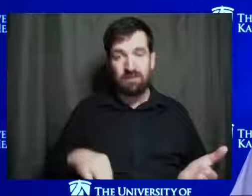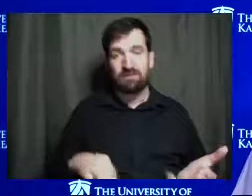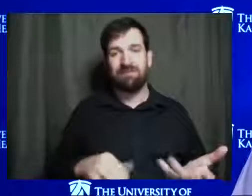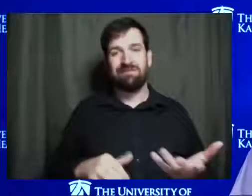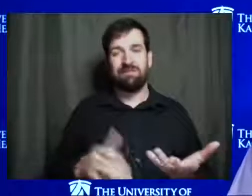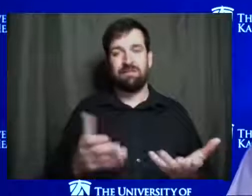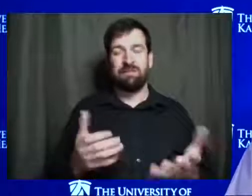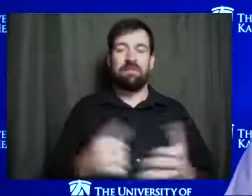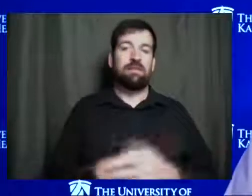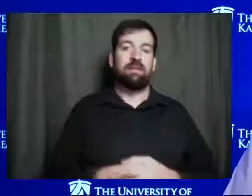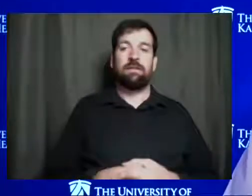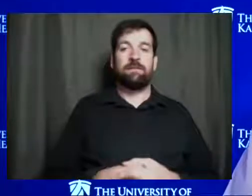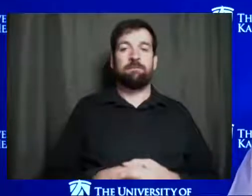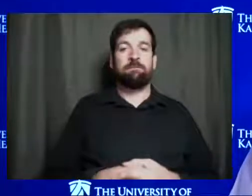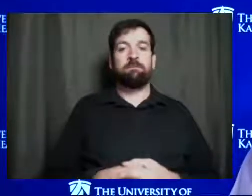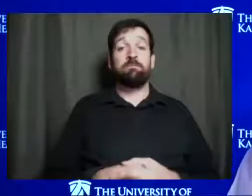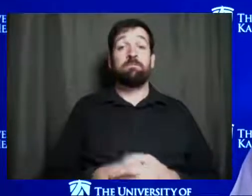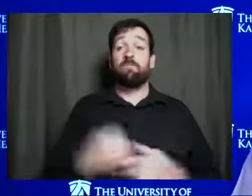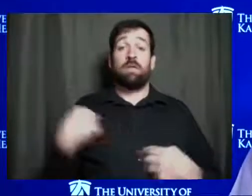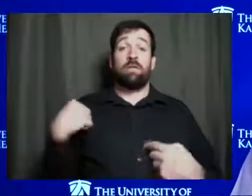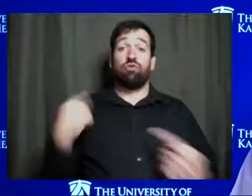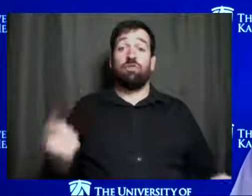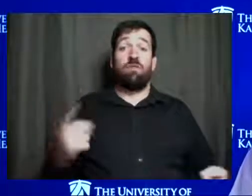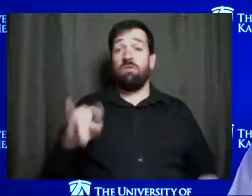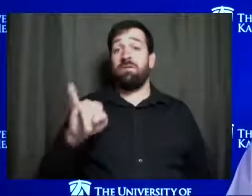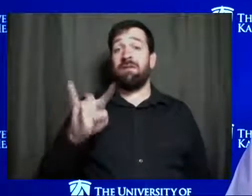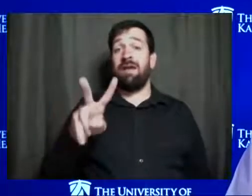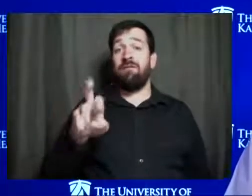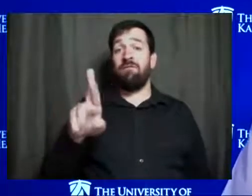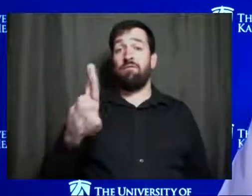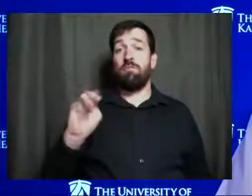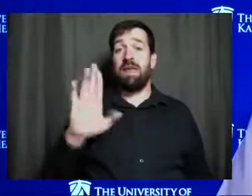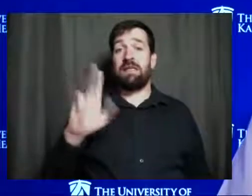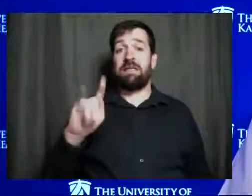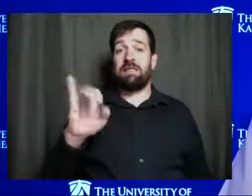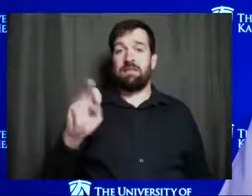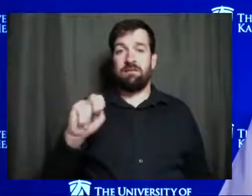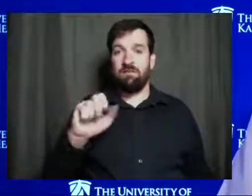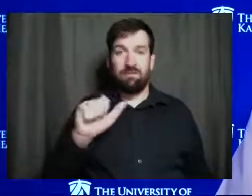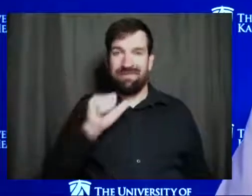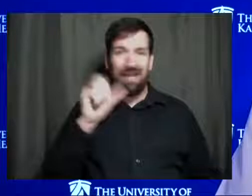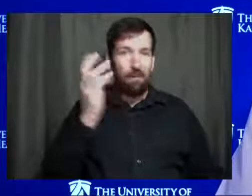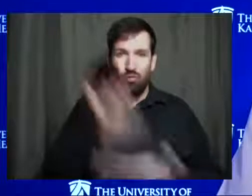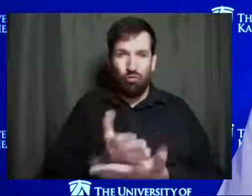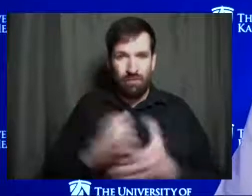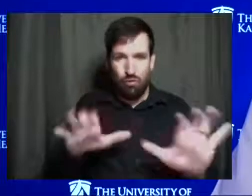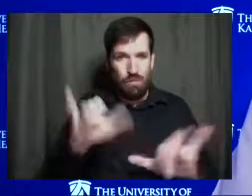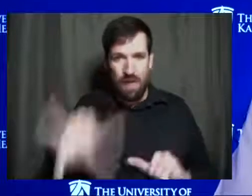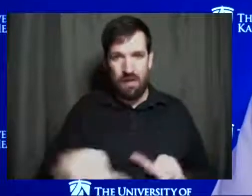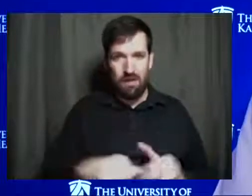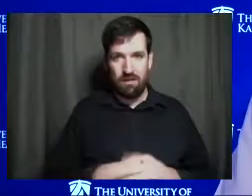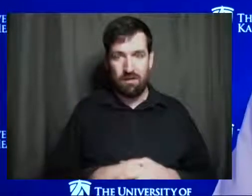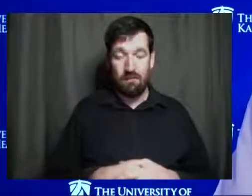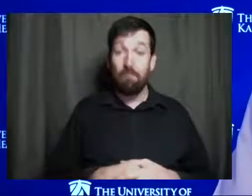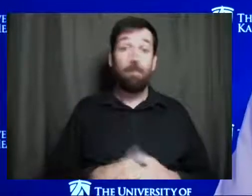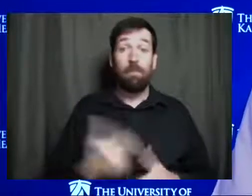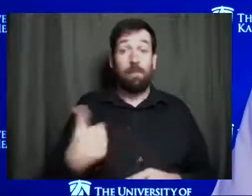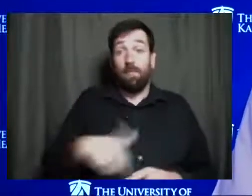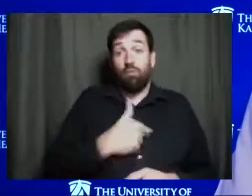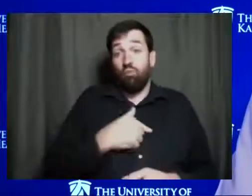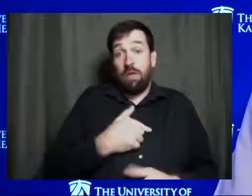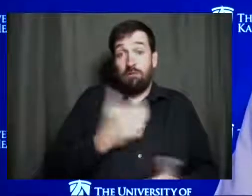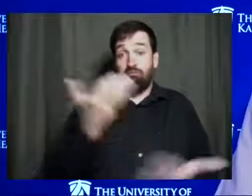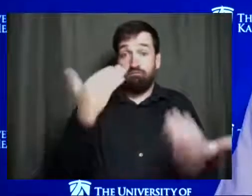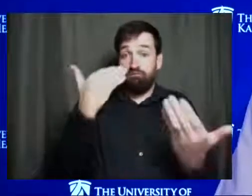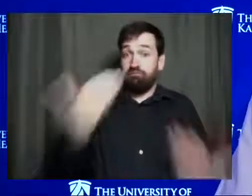lab. And so far, ivermectin has not been shown to do that. But again, we certainly welcome the data from